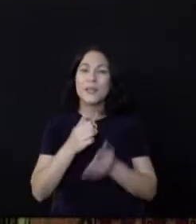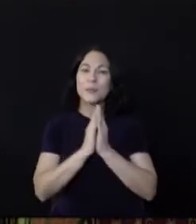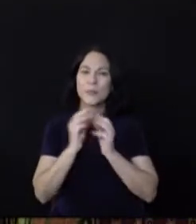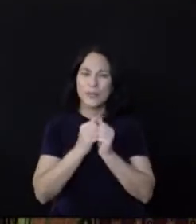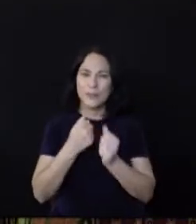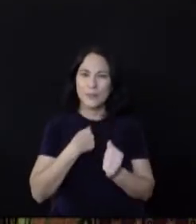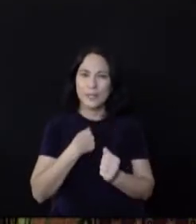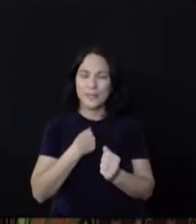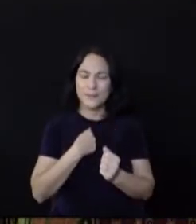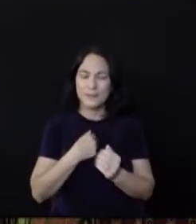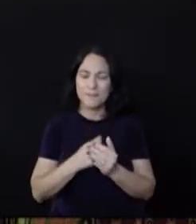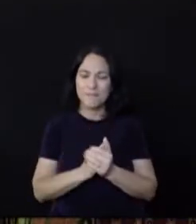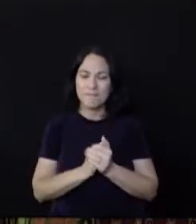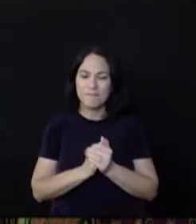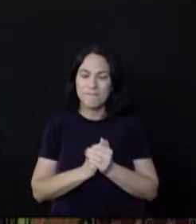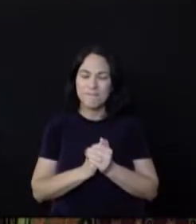with me?